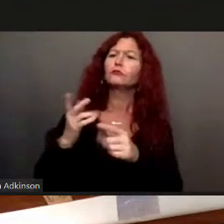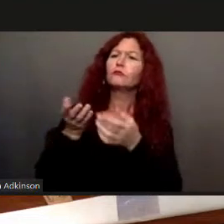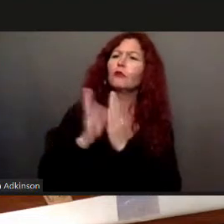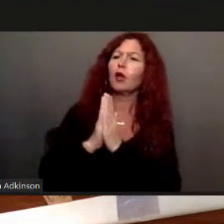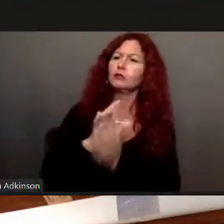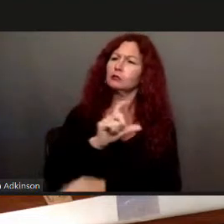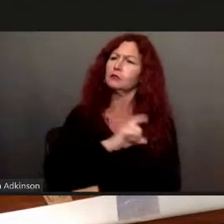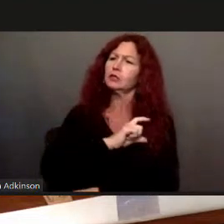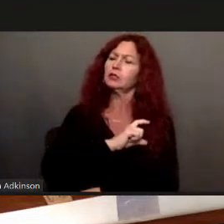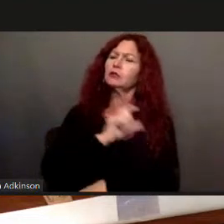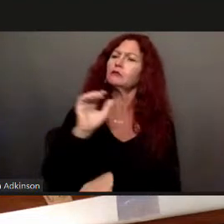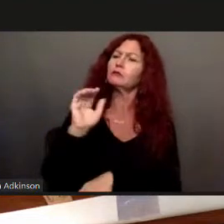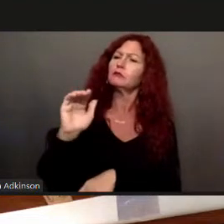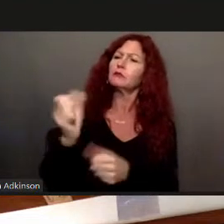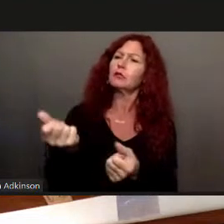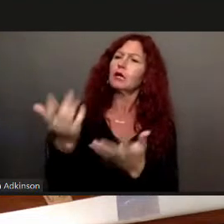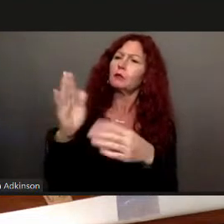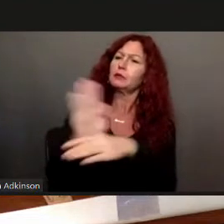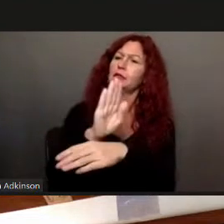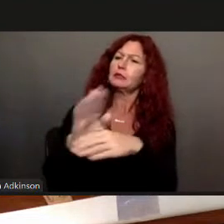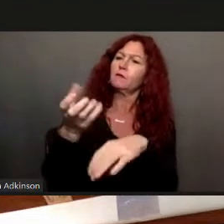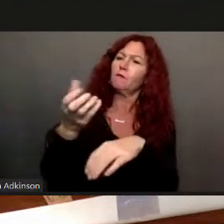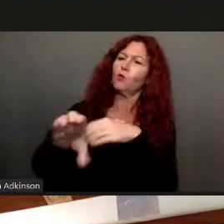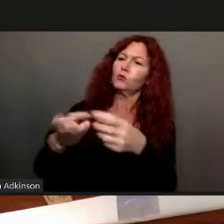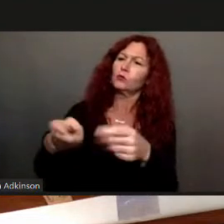many citations have you issued?